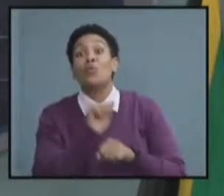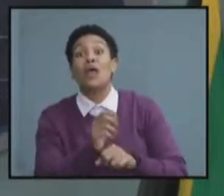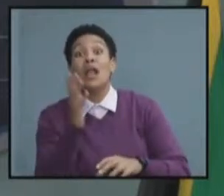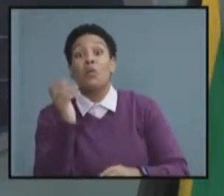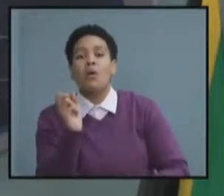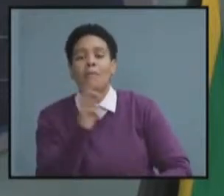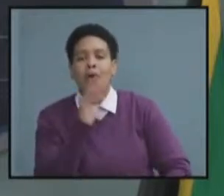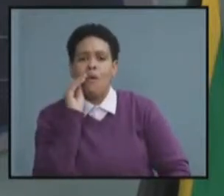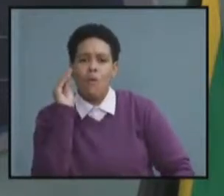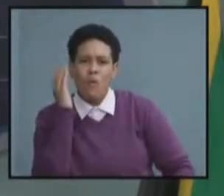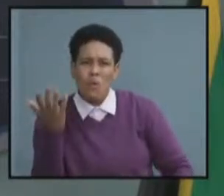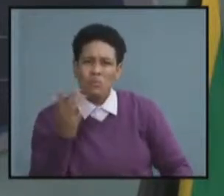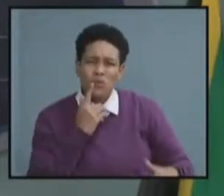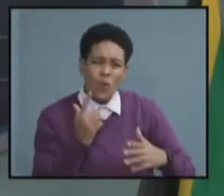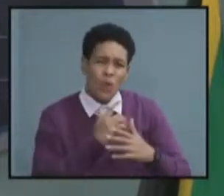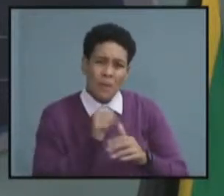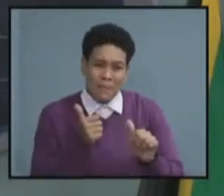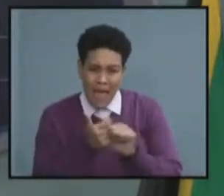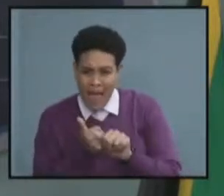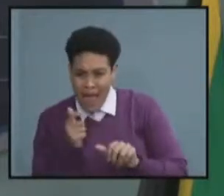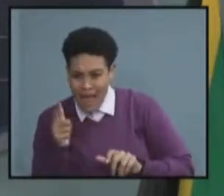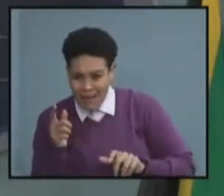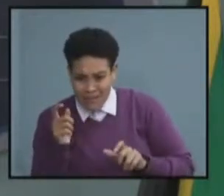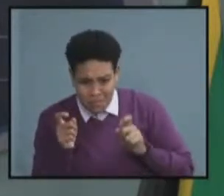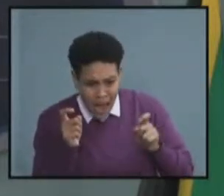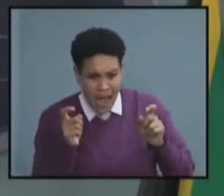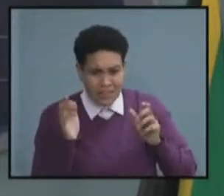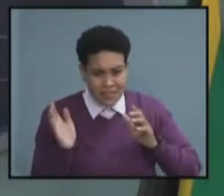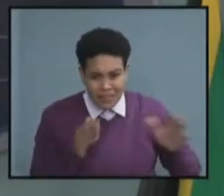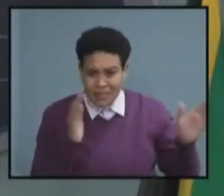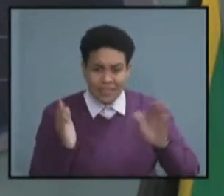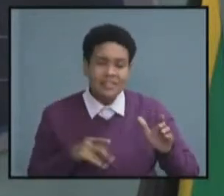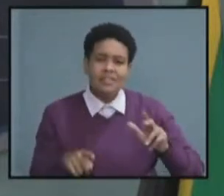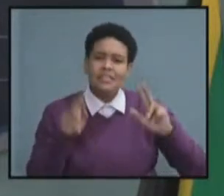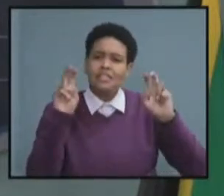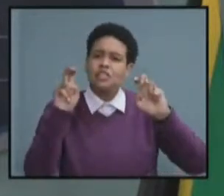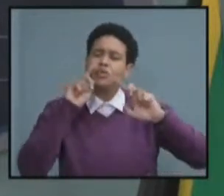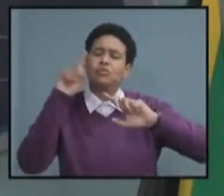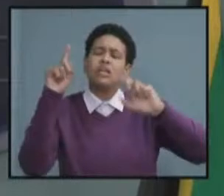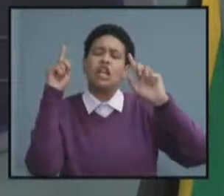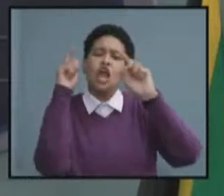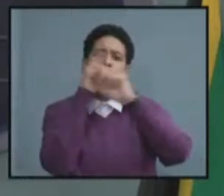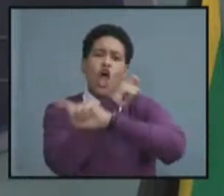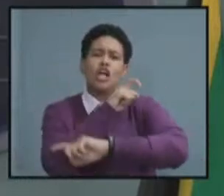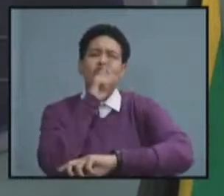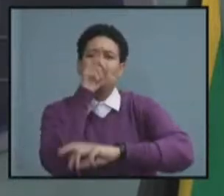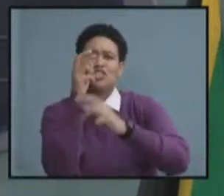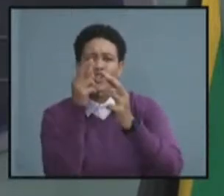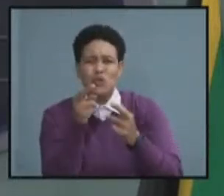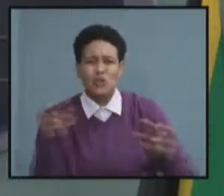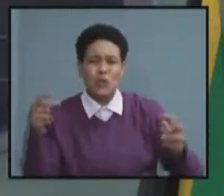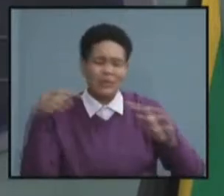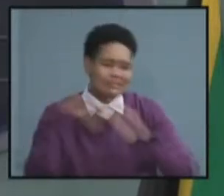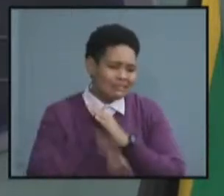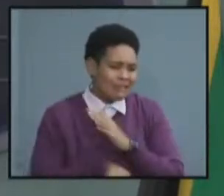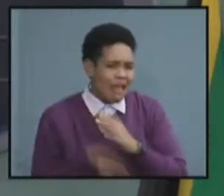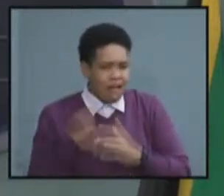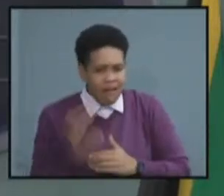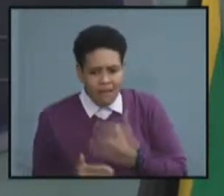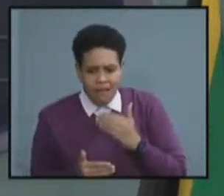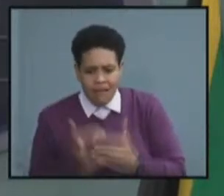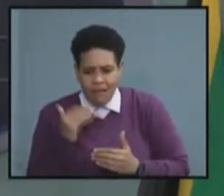the behind the scenes management of these issues are very complex, they are resource intense, and